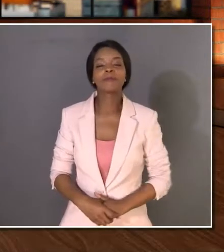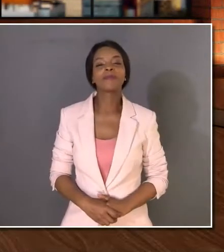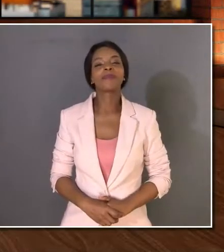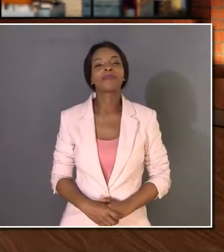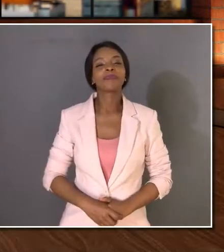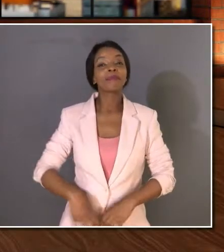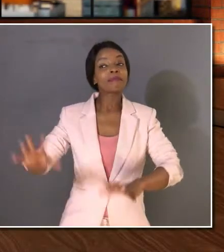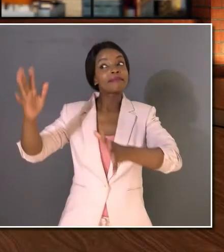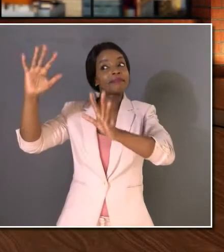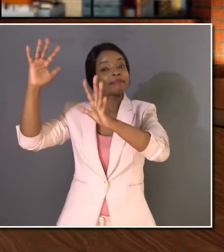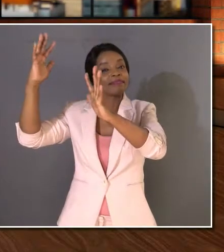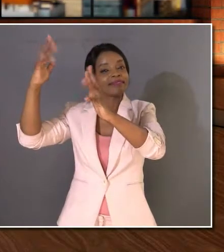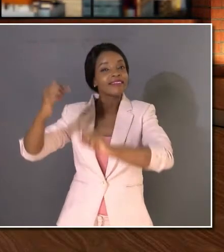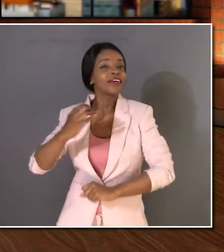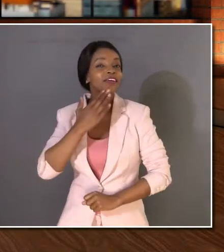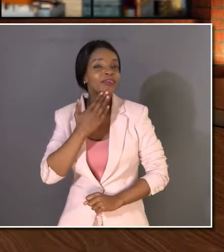congratulations to